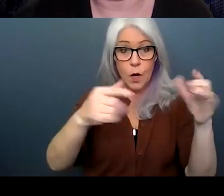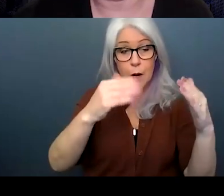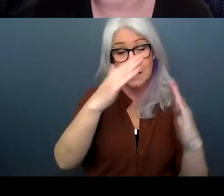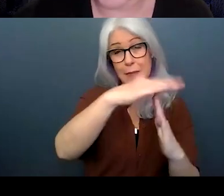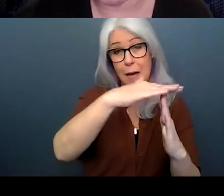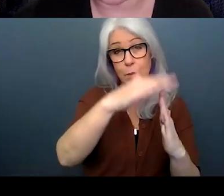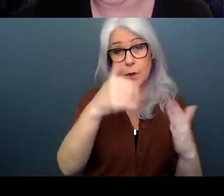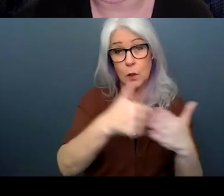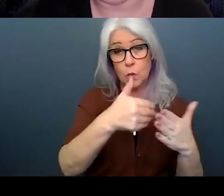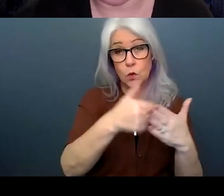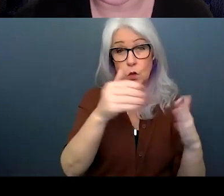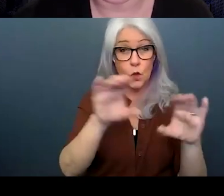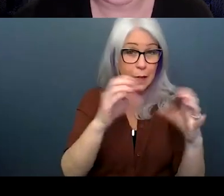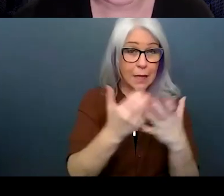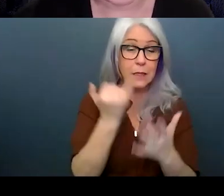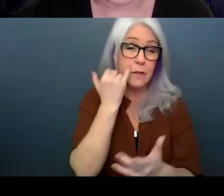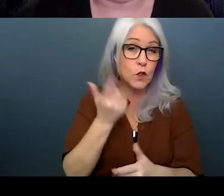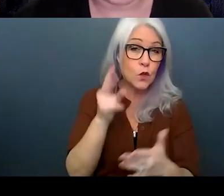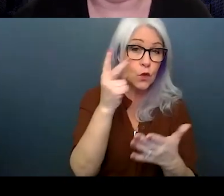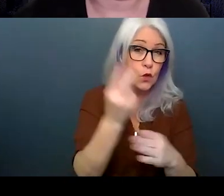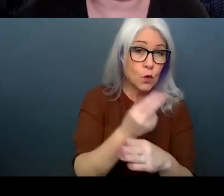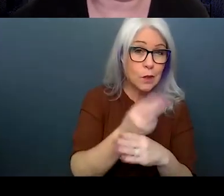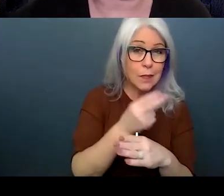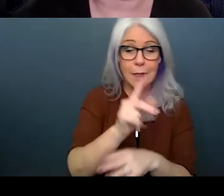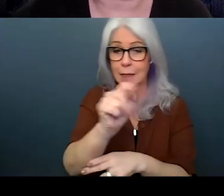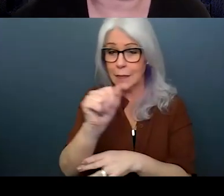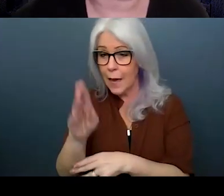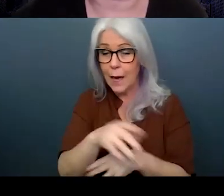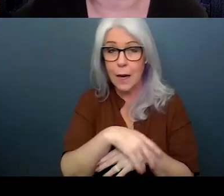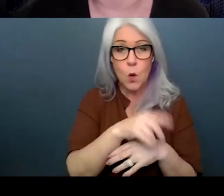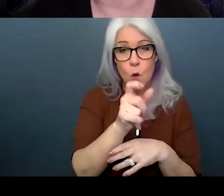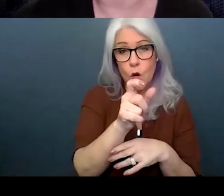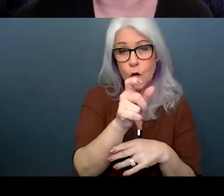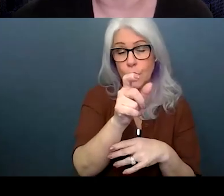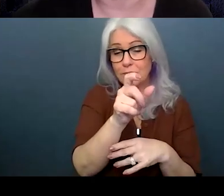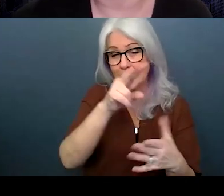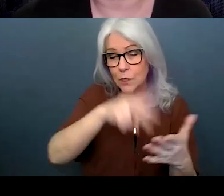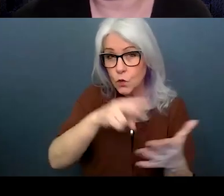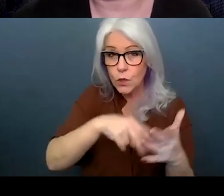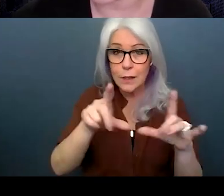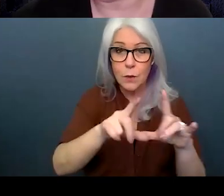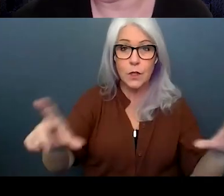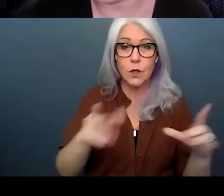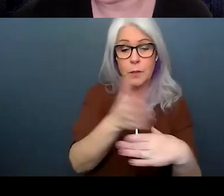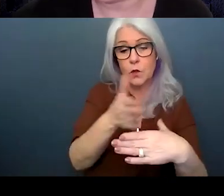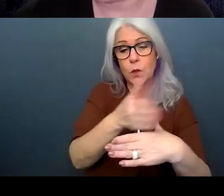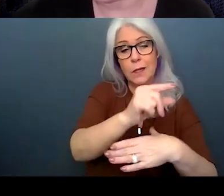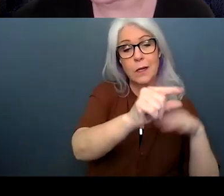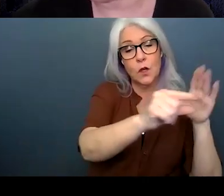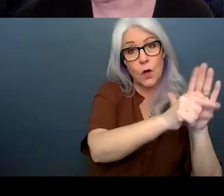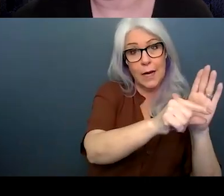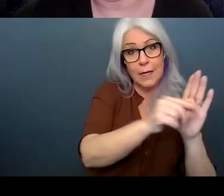you're using a tab or a screen reader that's reading everything, it will be between grades and tutoring. So you'll see